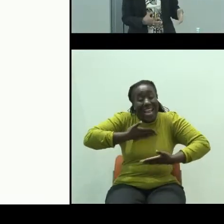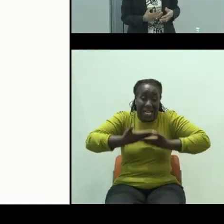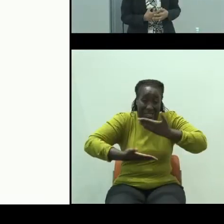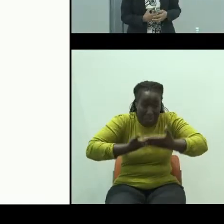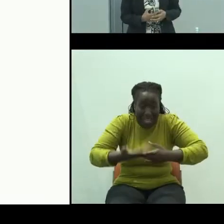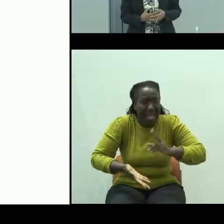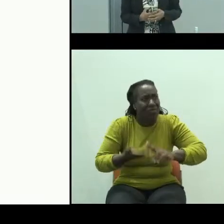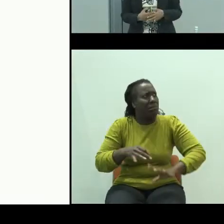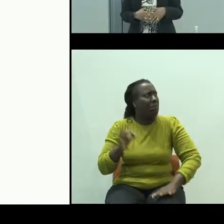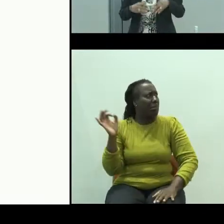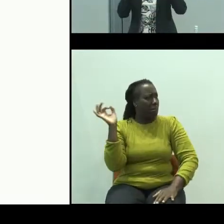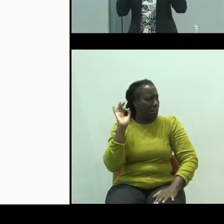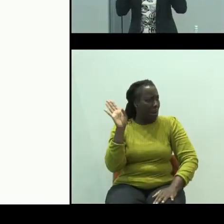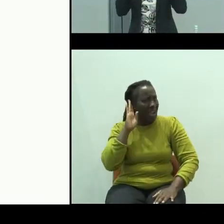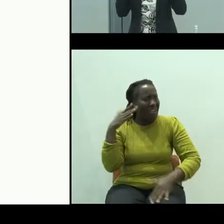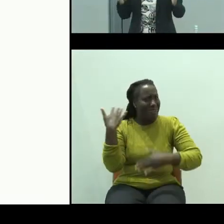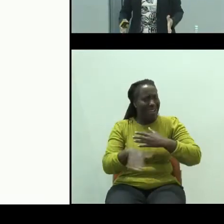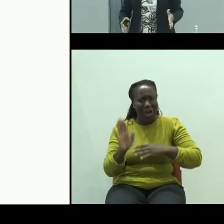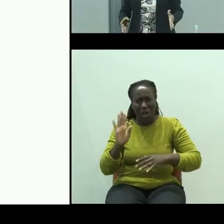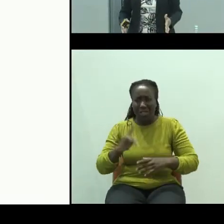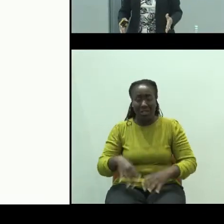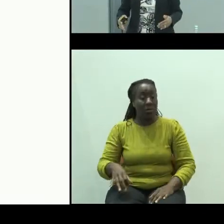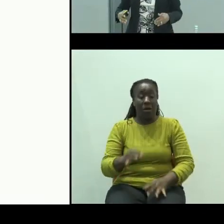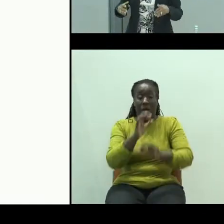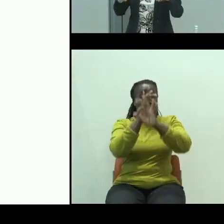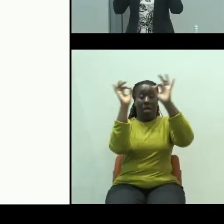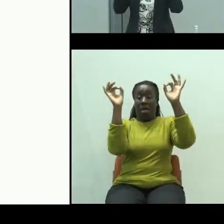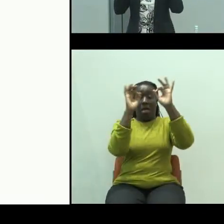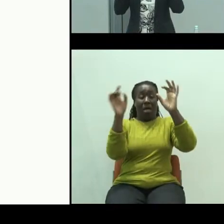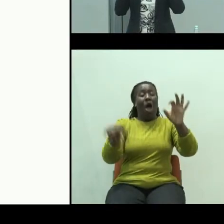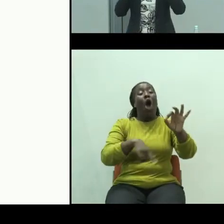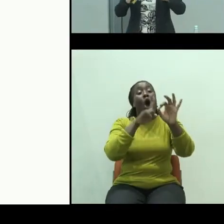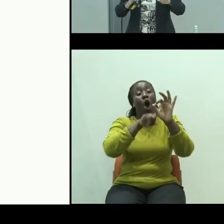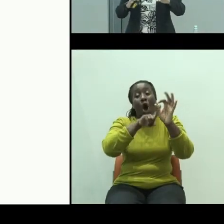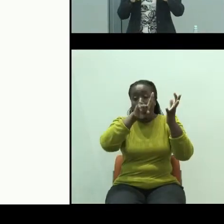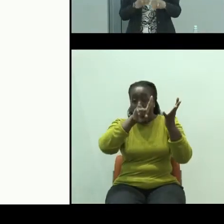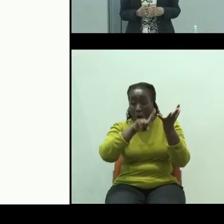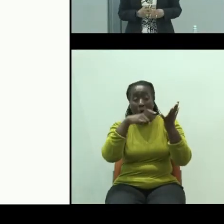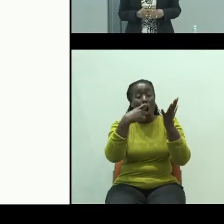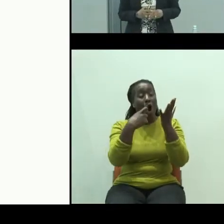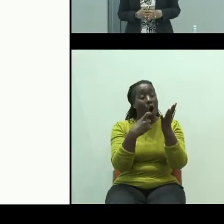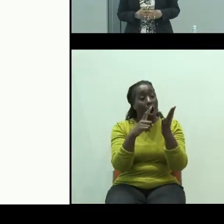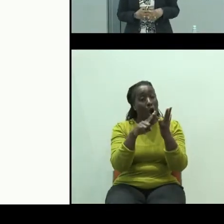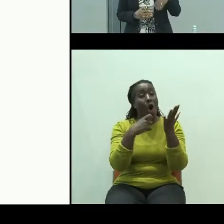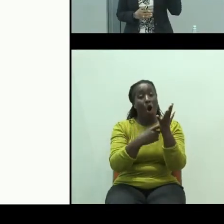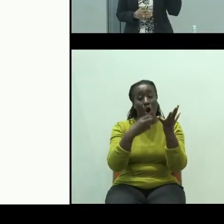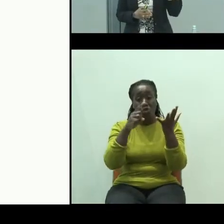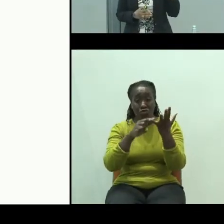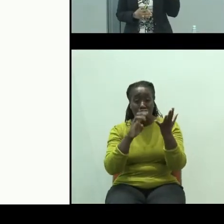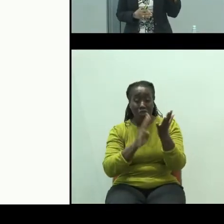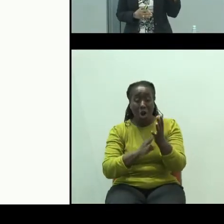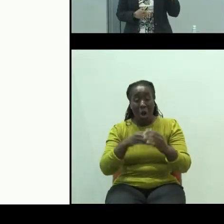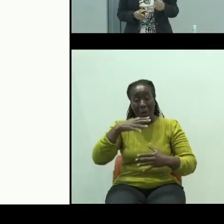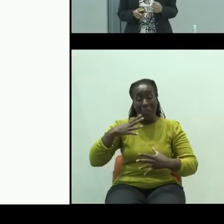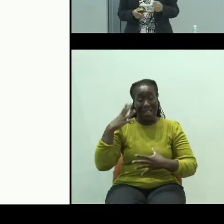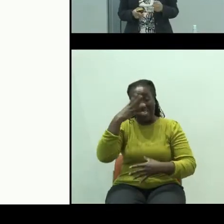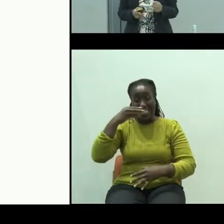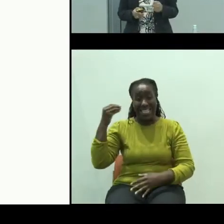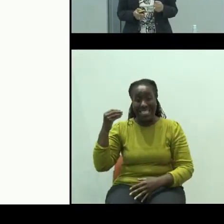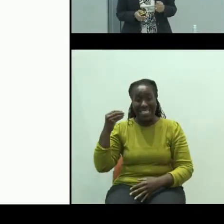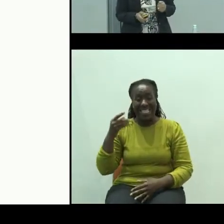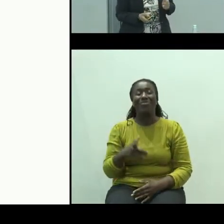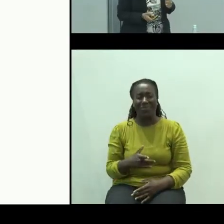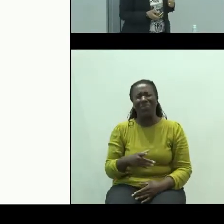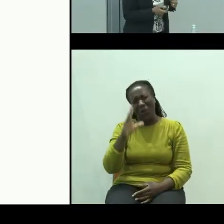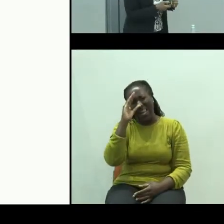you haven't heard of quorum sensing, it makes no sense. And I can give you a little bit of a foundation to help understand what it is that we're